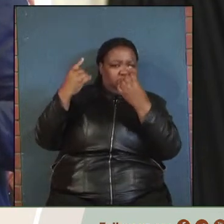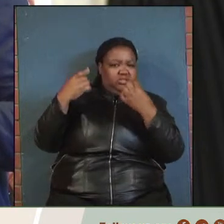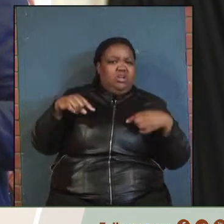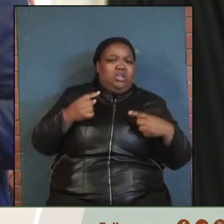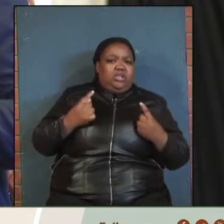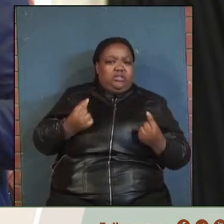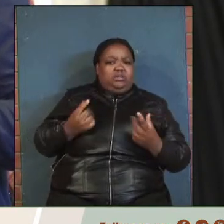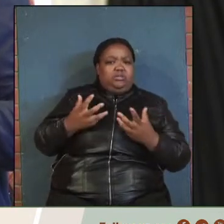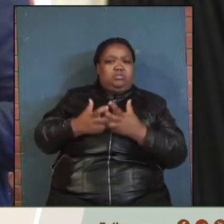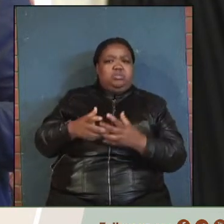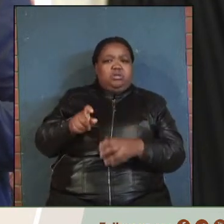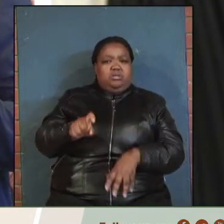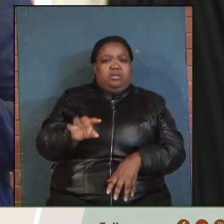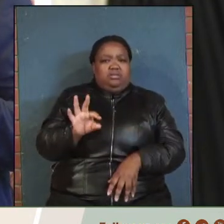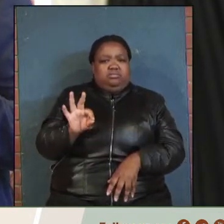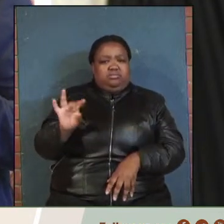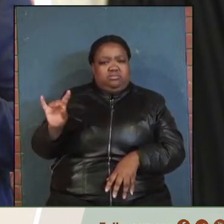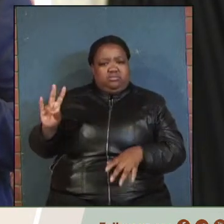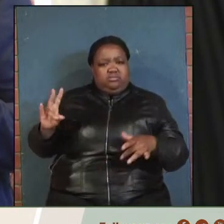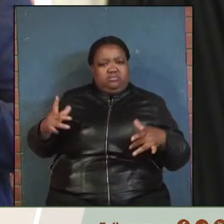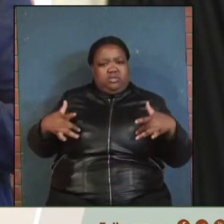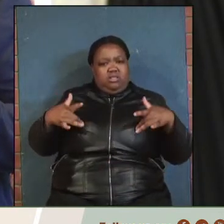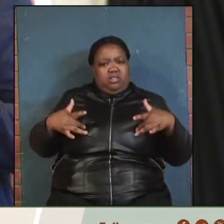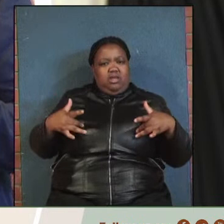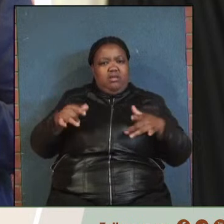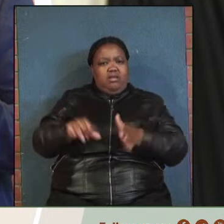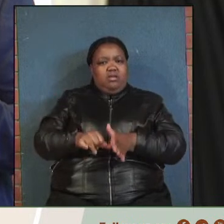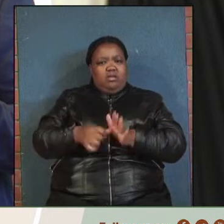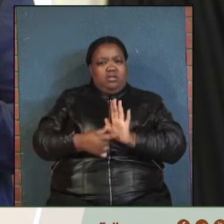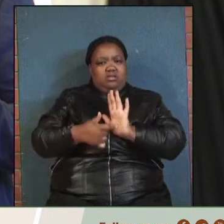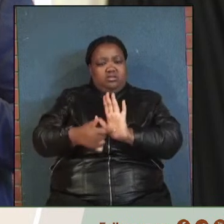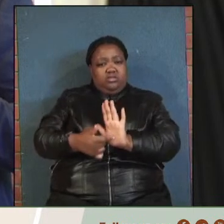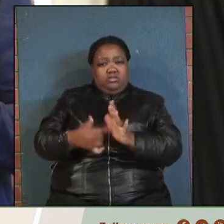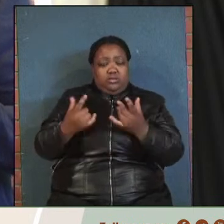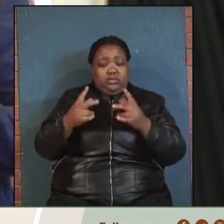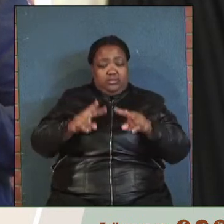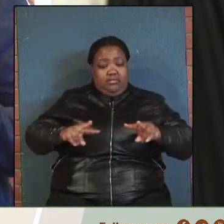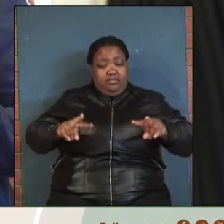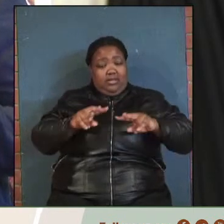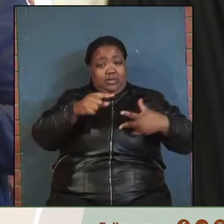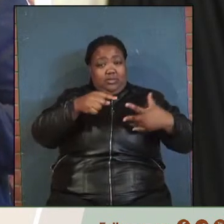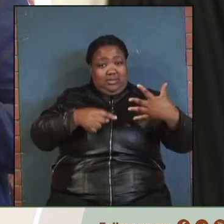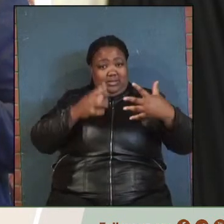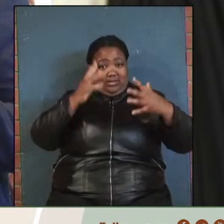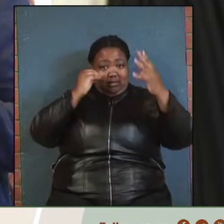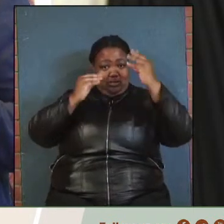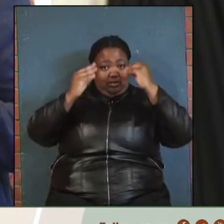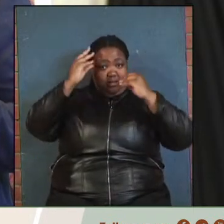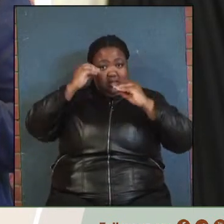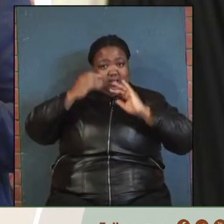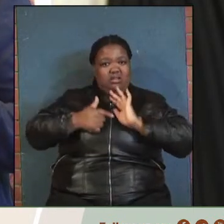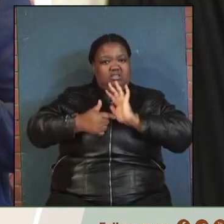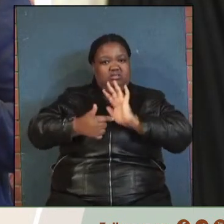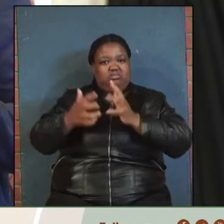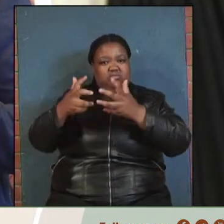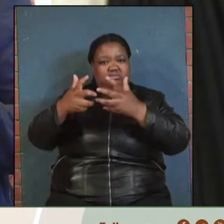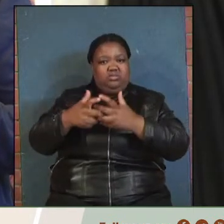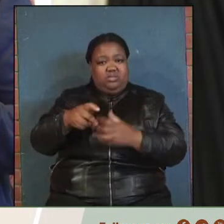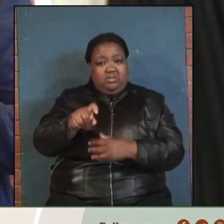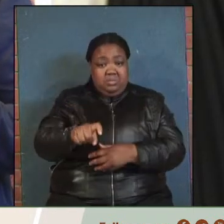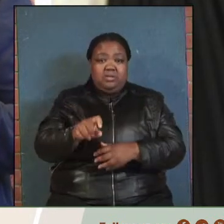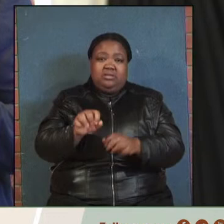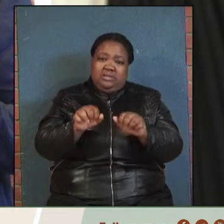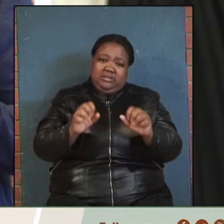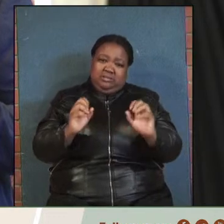Our day-to-day lives should reflect the values that we learn at home. There is a saying,